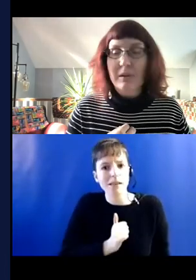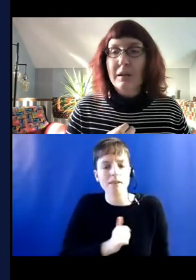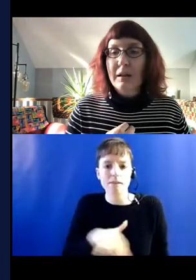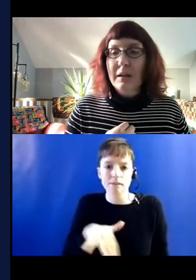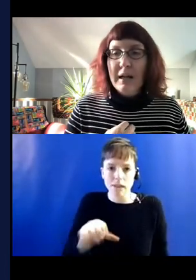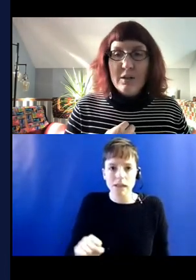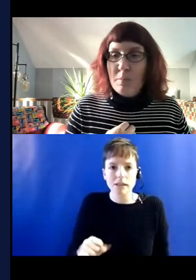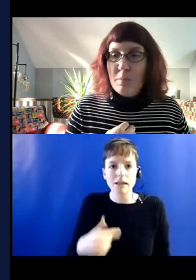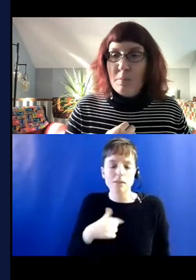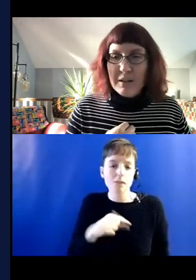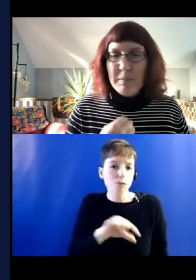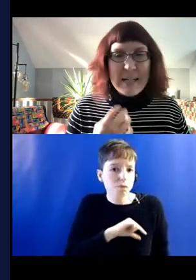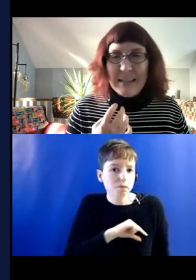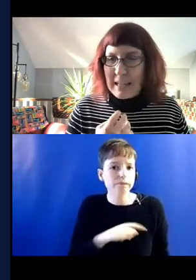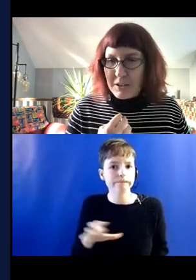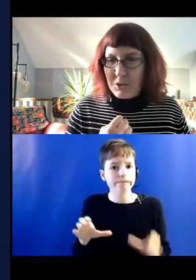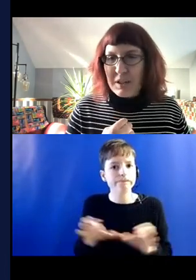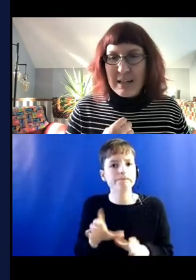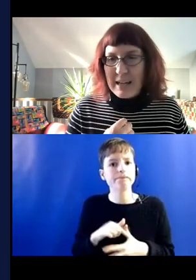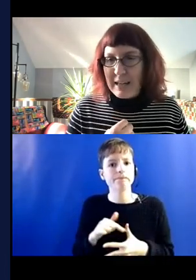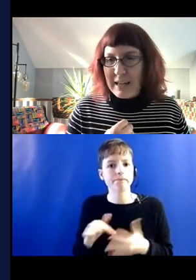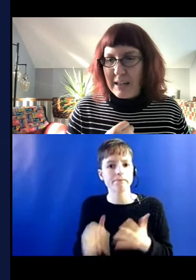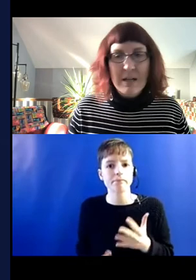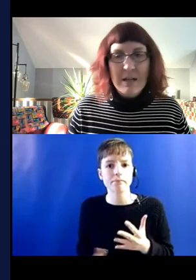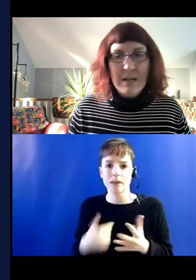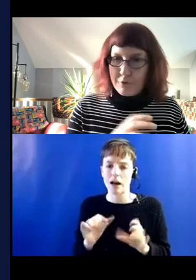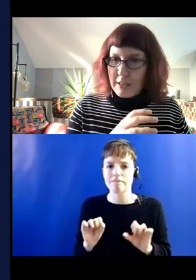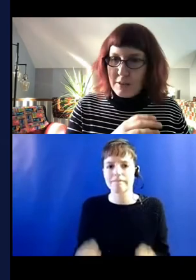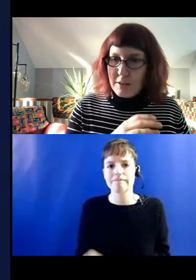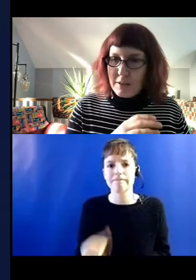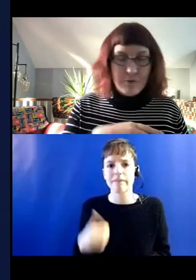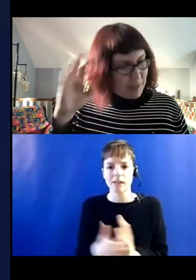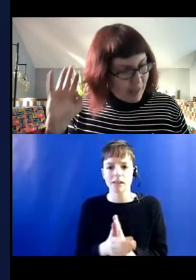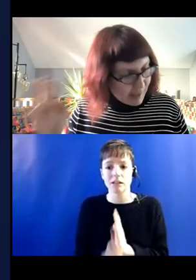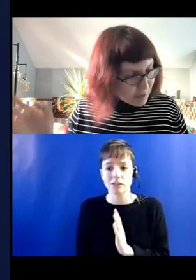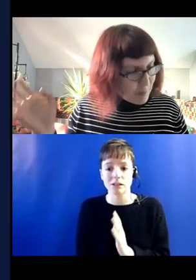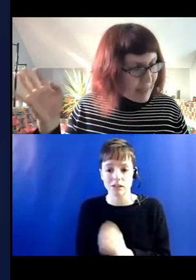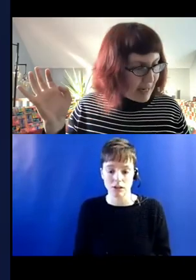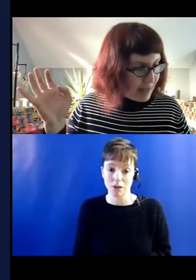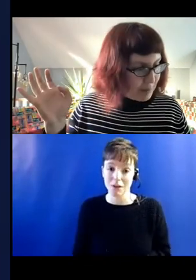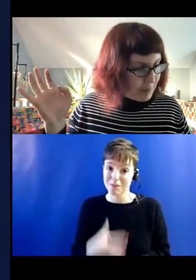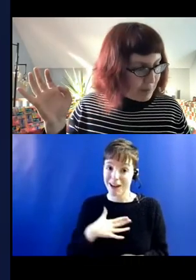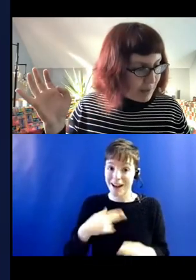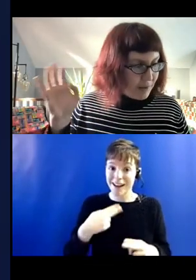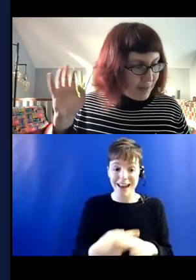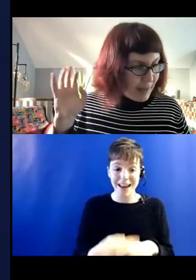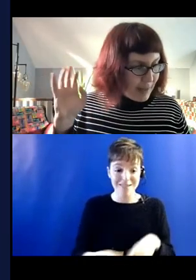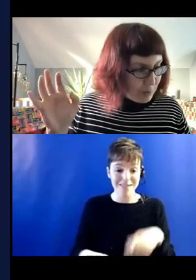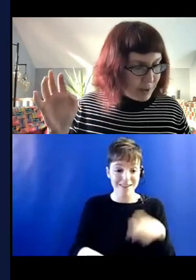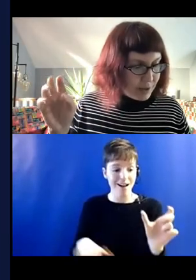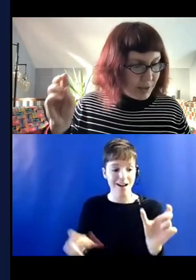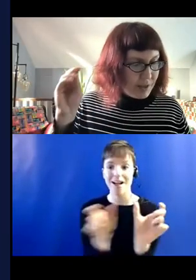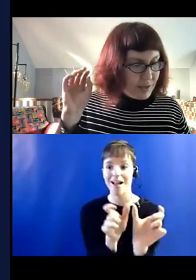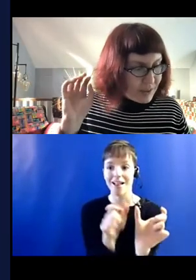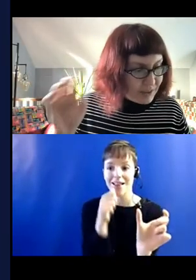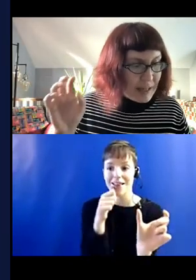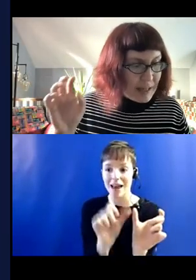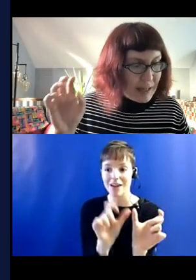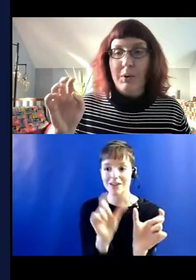capable. And no matter how many letters I have in front of and behind my name, that